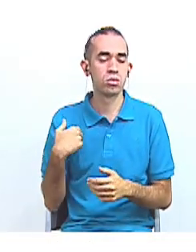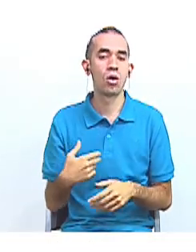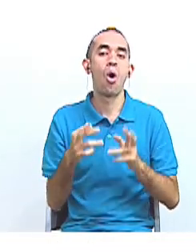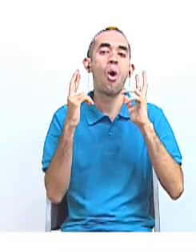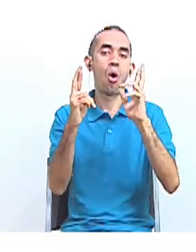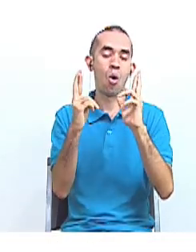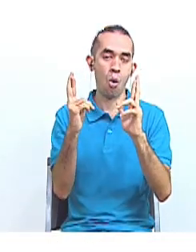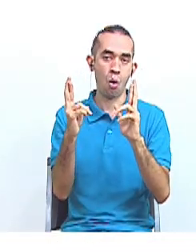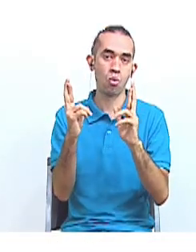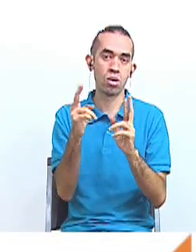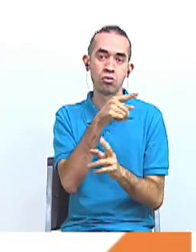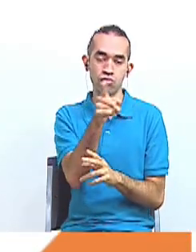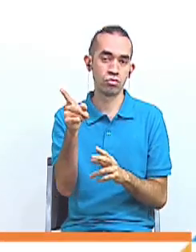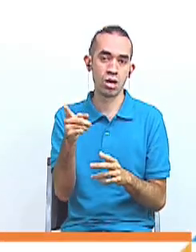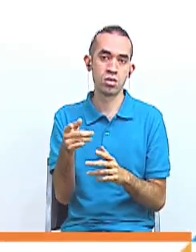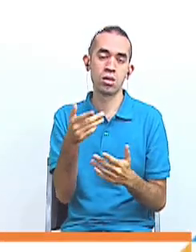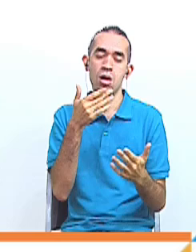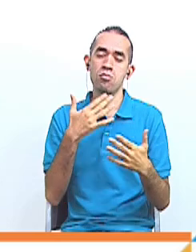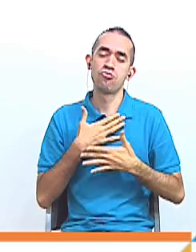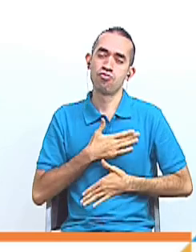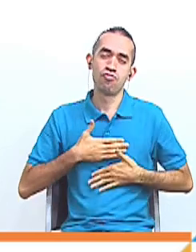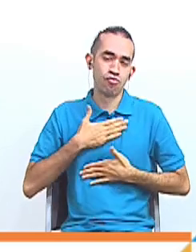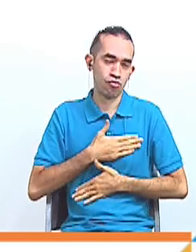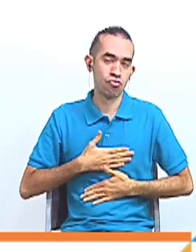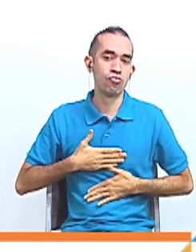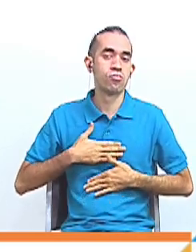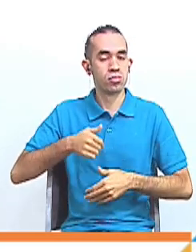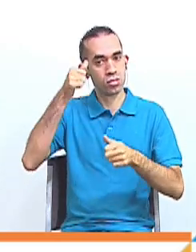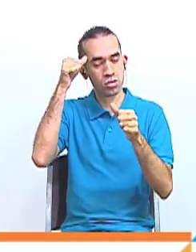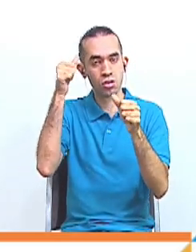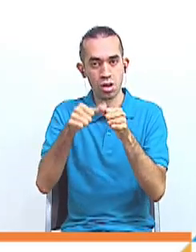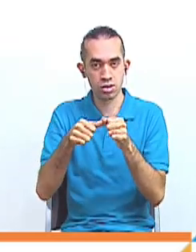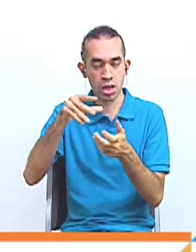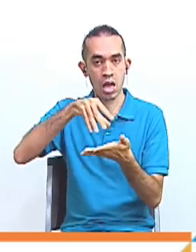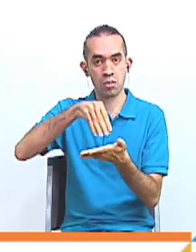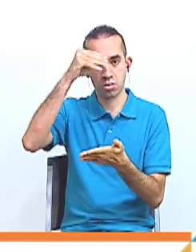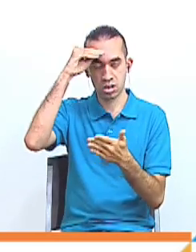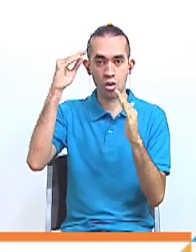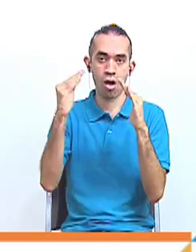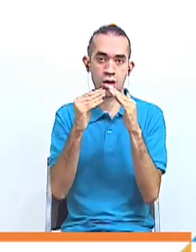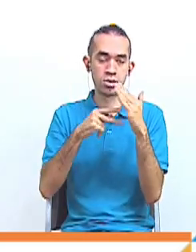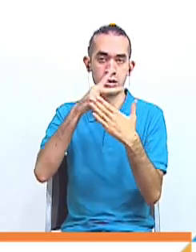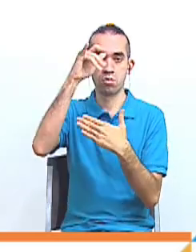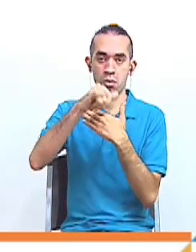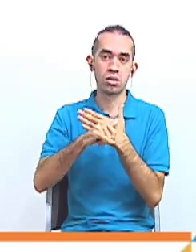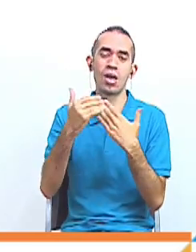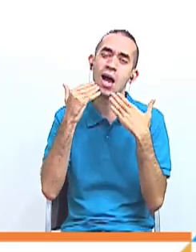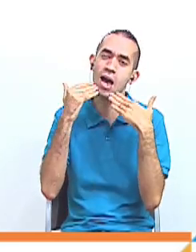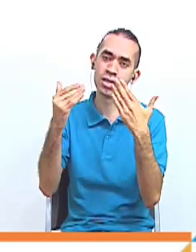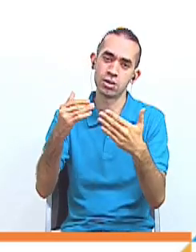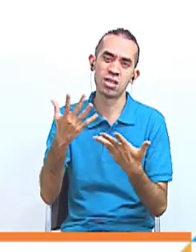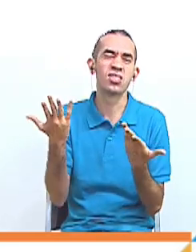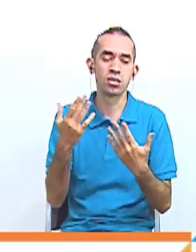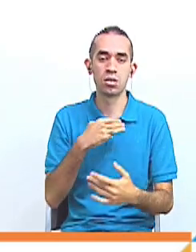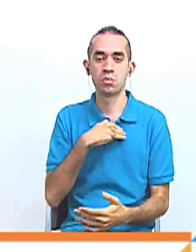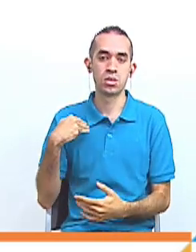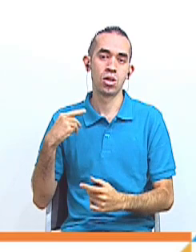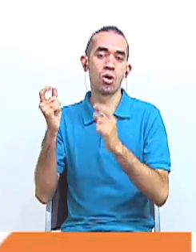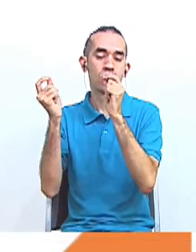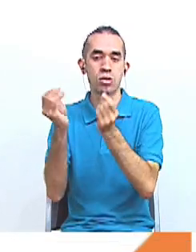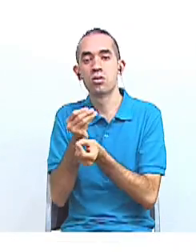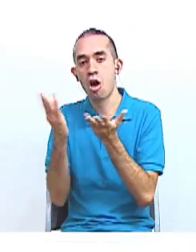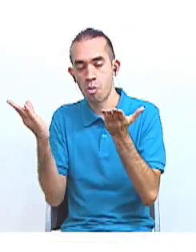you really had a great time today. Remember that this Aprendo en Casa project is thanks to Ministry of Public